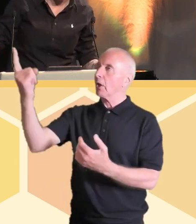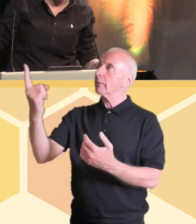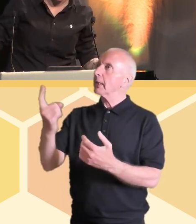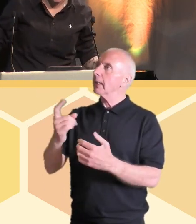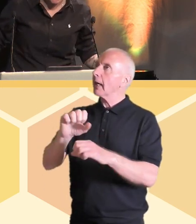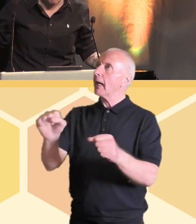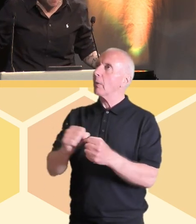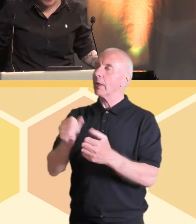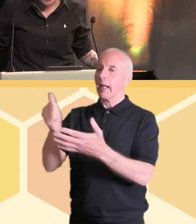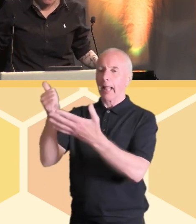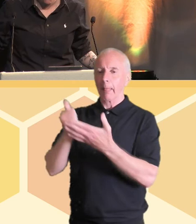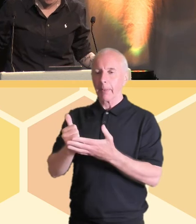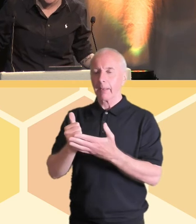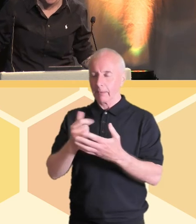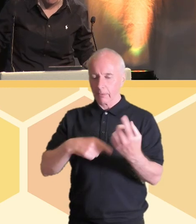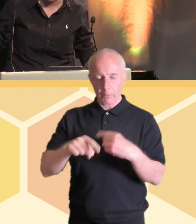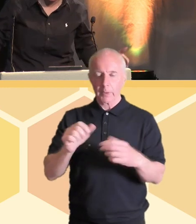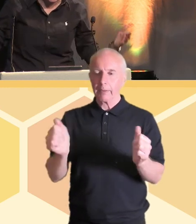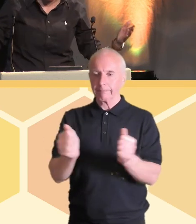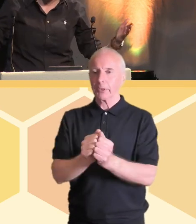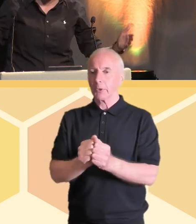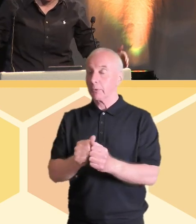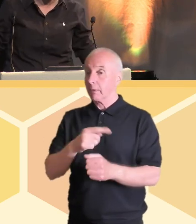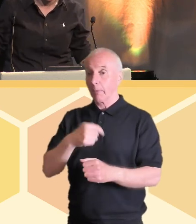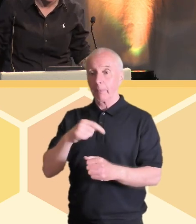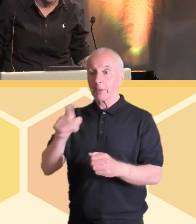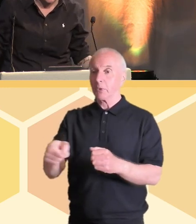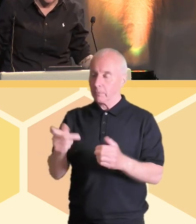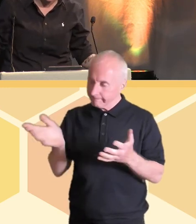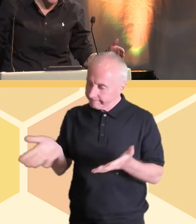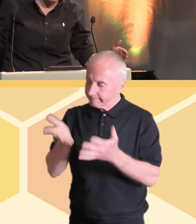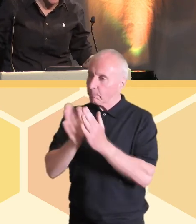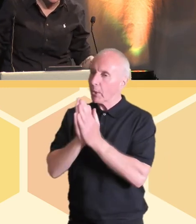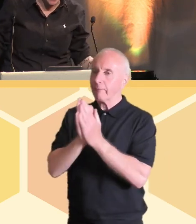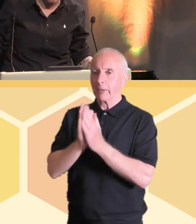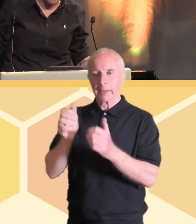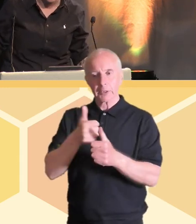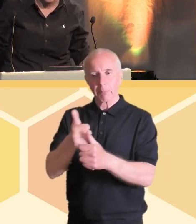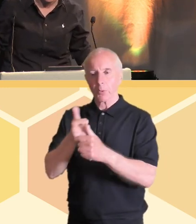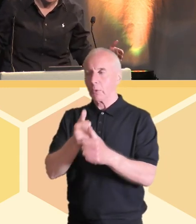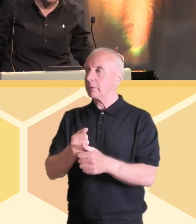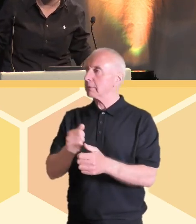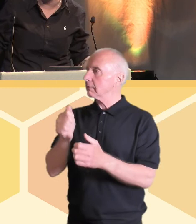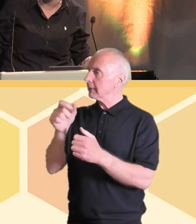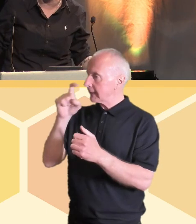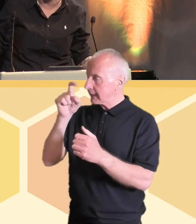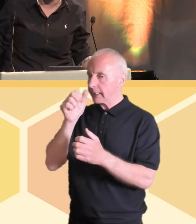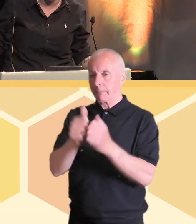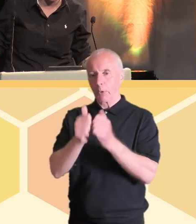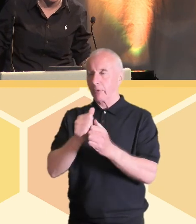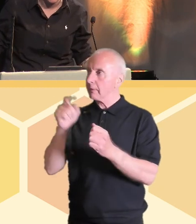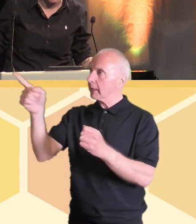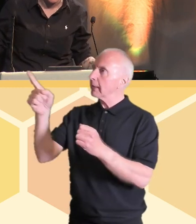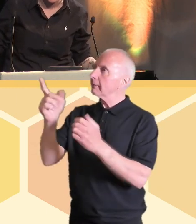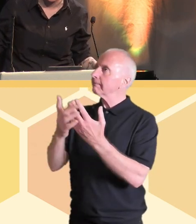Do you promise to prayerfully support and encourage these sisters and brothers as they play their part in God's mission through the